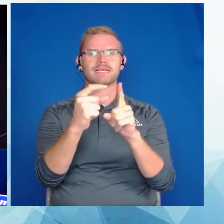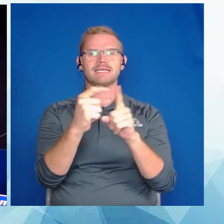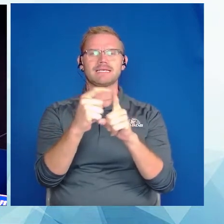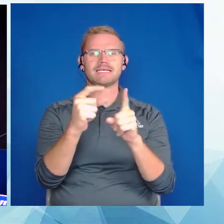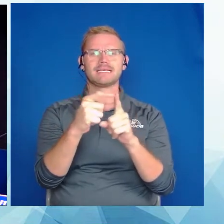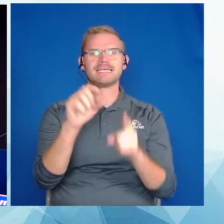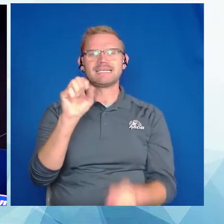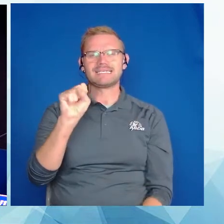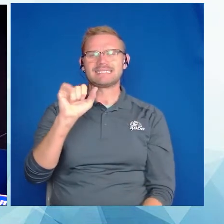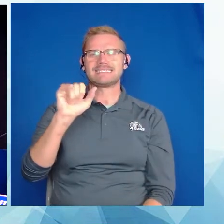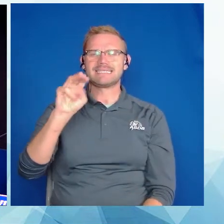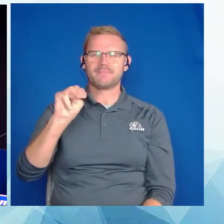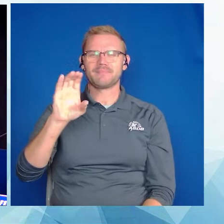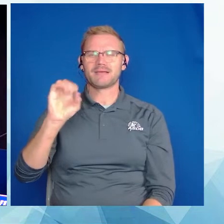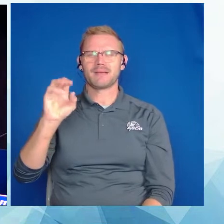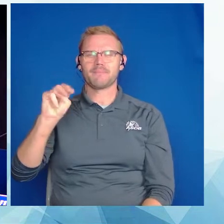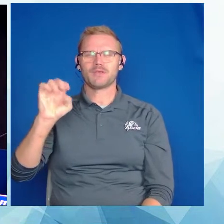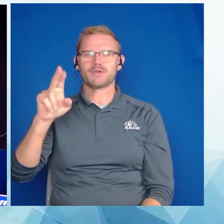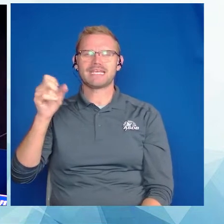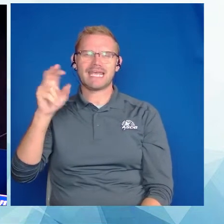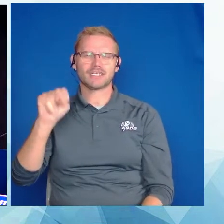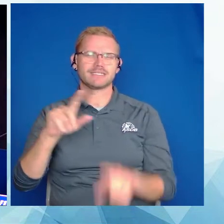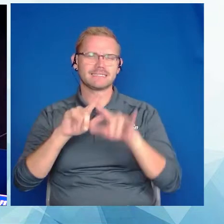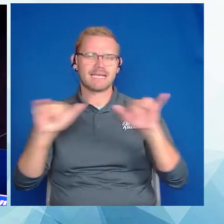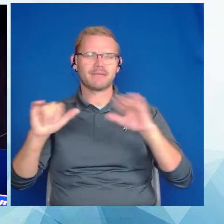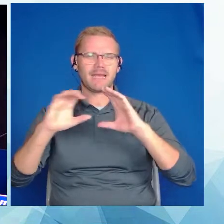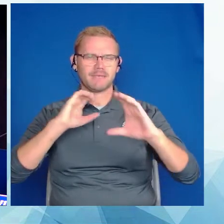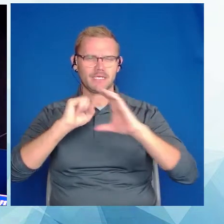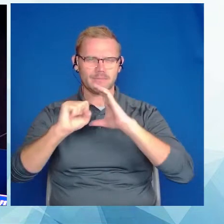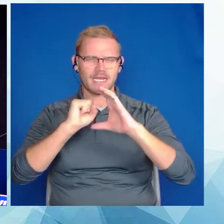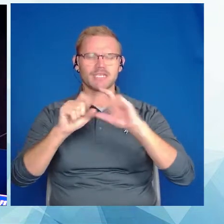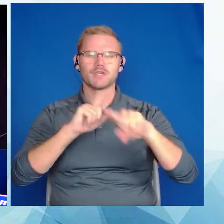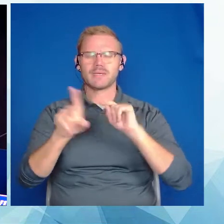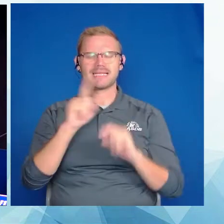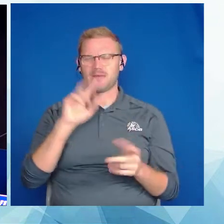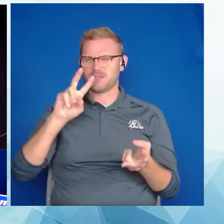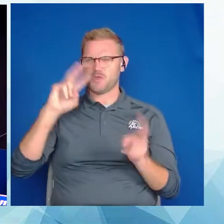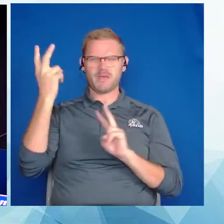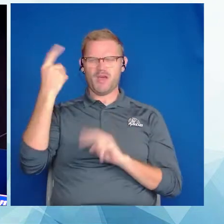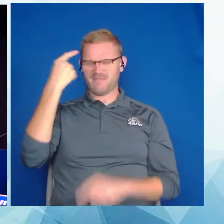SIMCOM, or simultaneous communication. That threw me off a little bit.